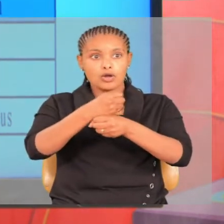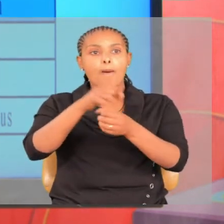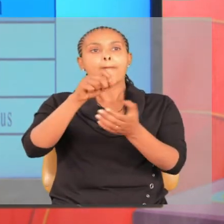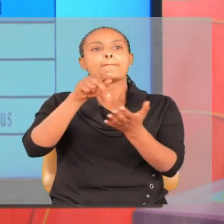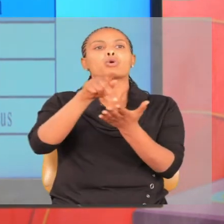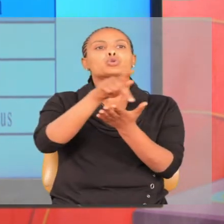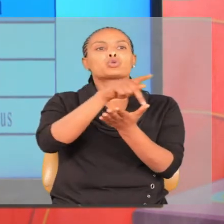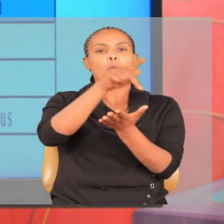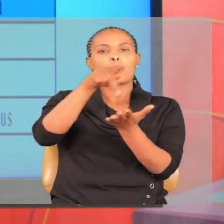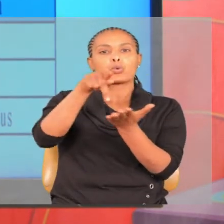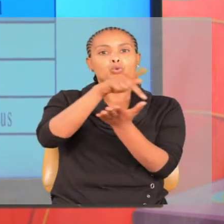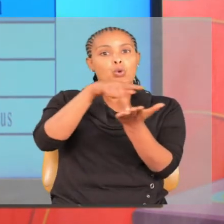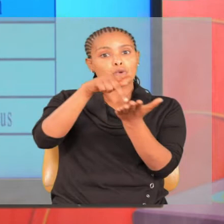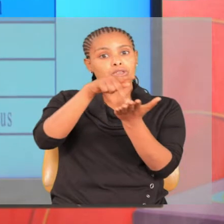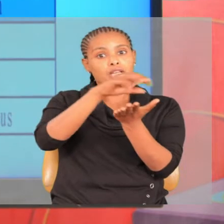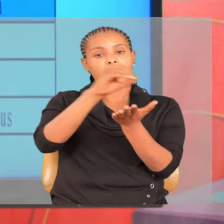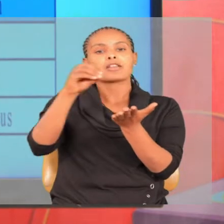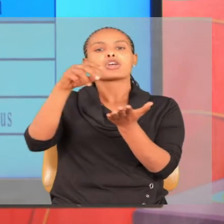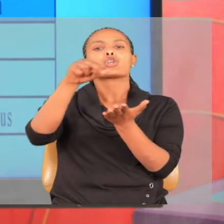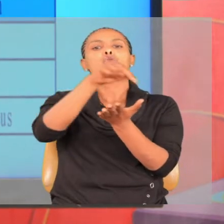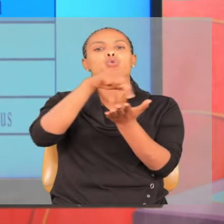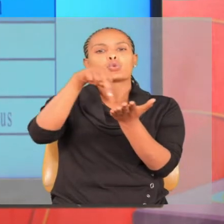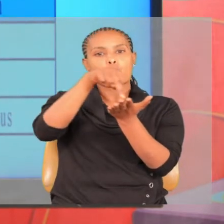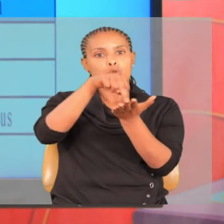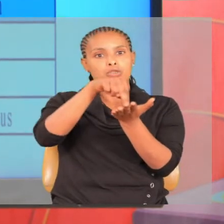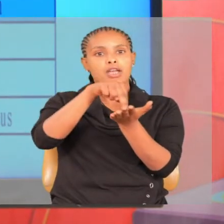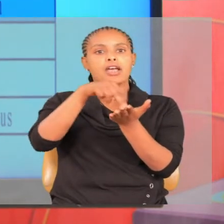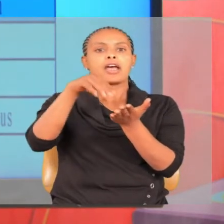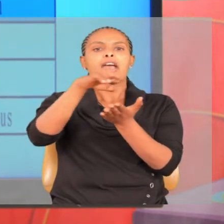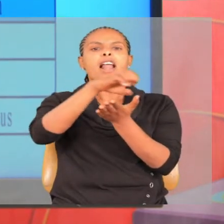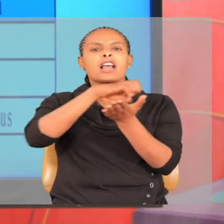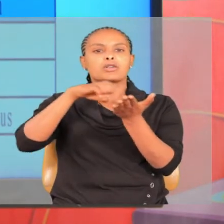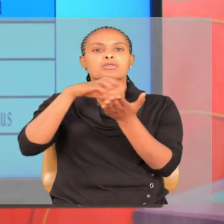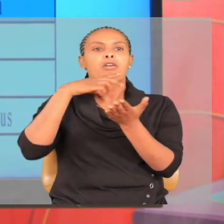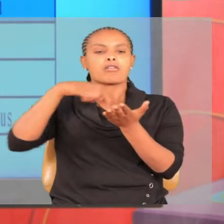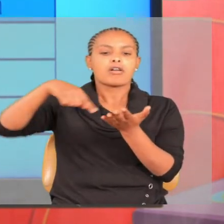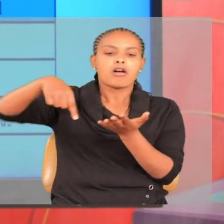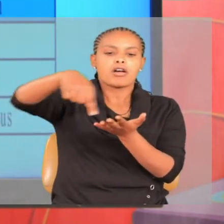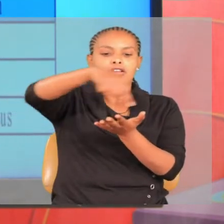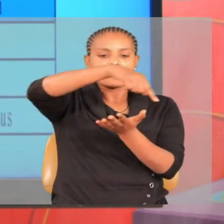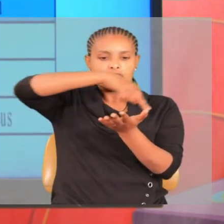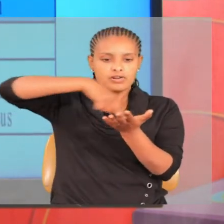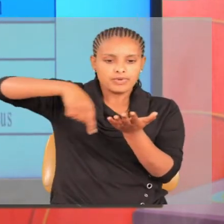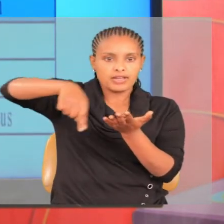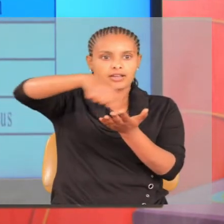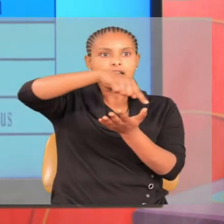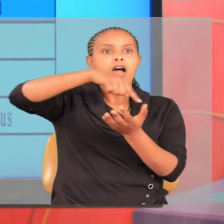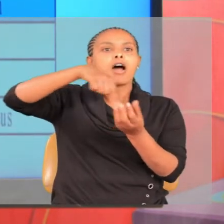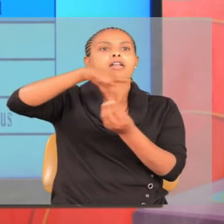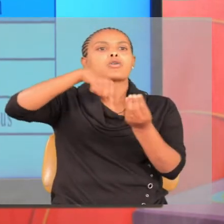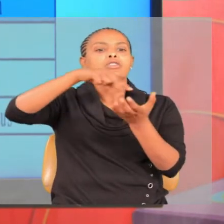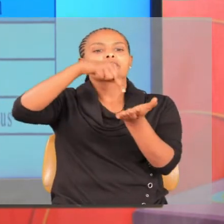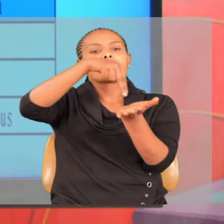protons and neutrons. Electrons are revolving around the nucleus.